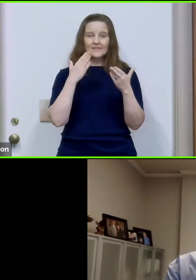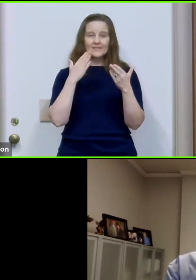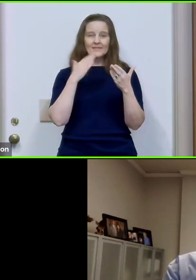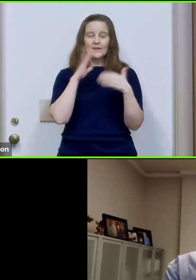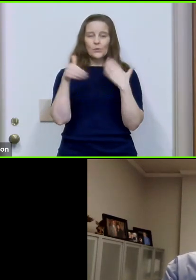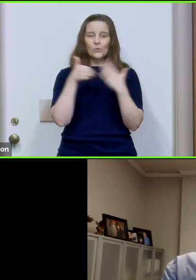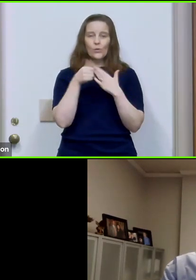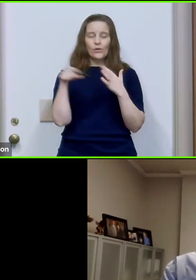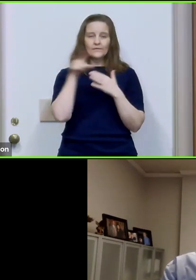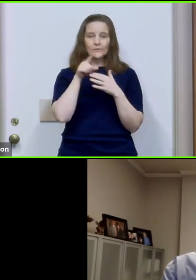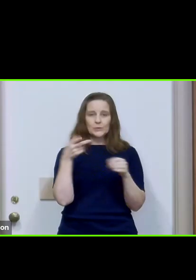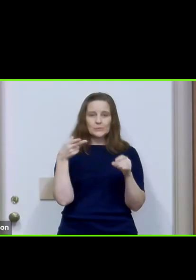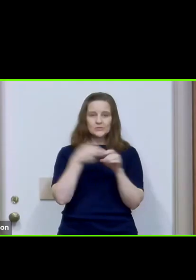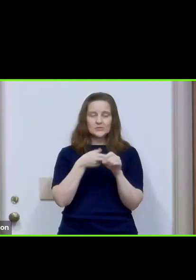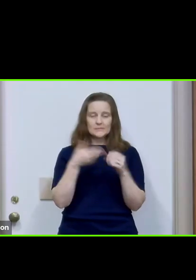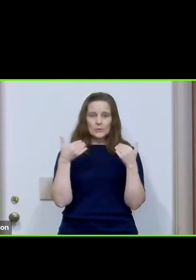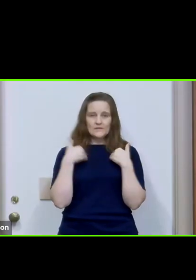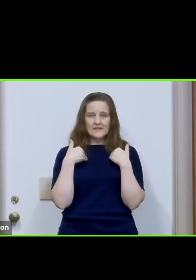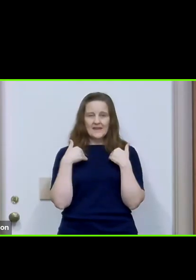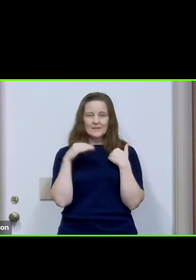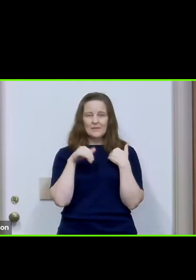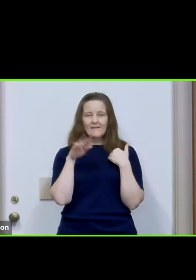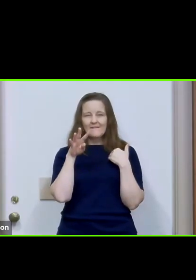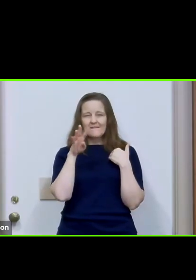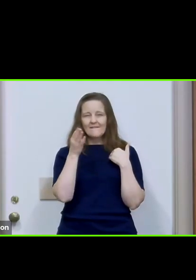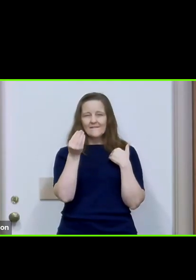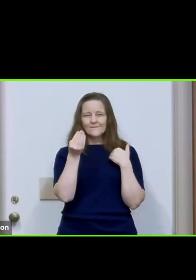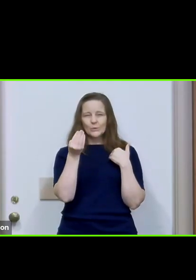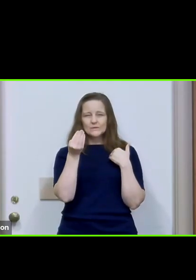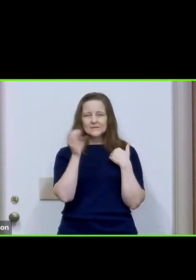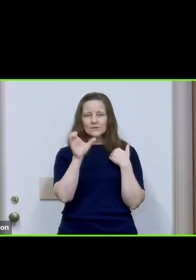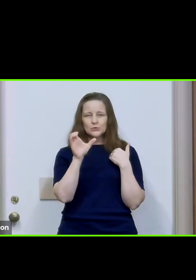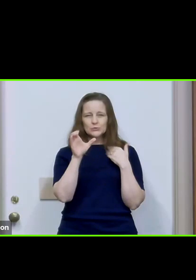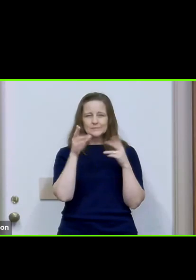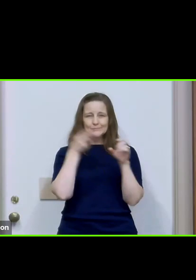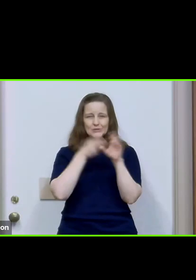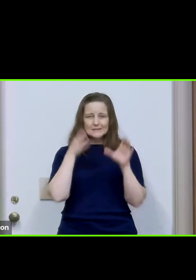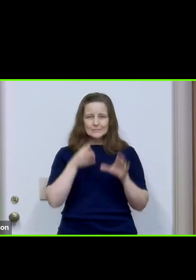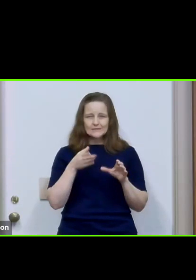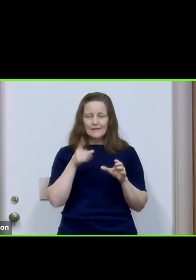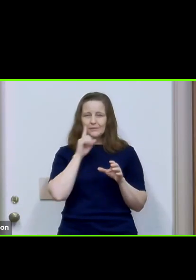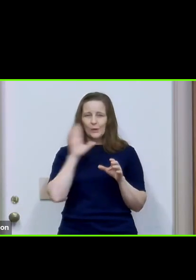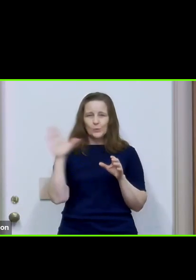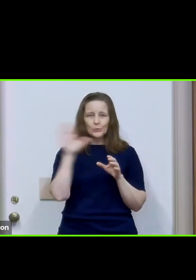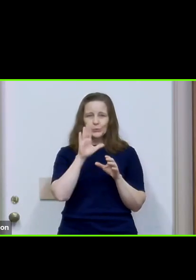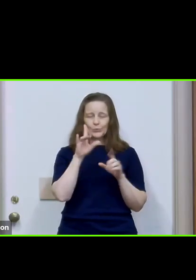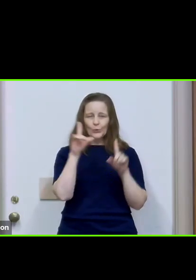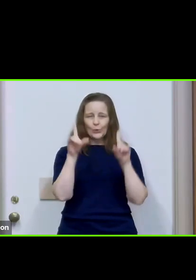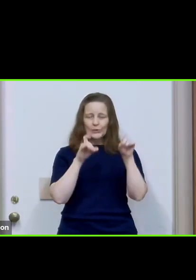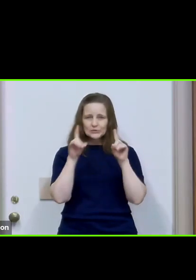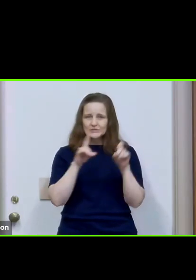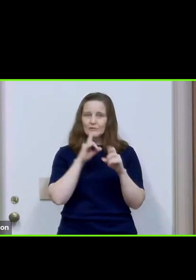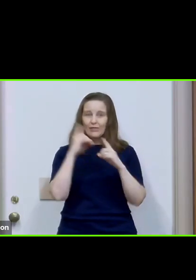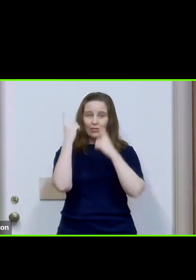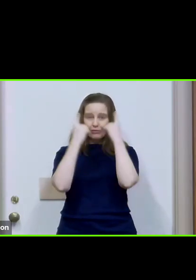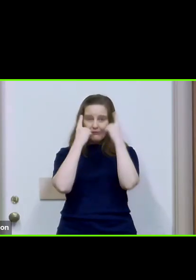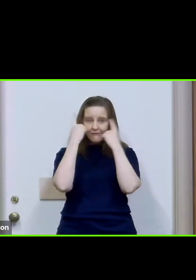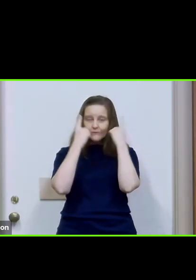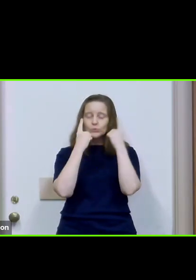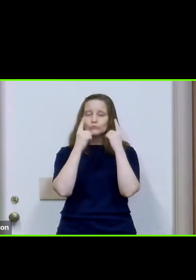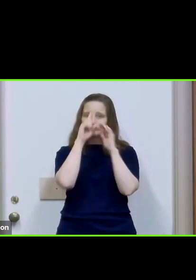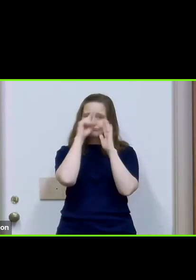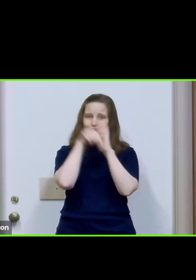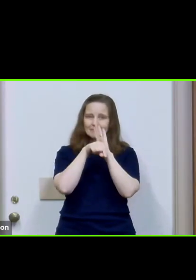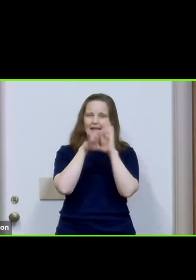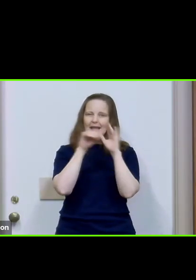who's participating. We've had about, at the peak, about 1,400 participants. I thought that your questions were thoughtful and